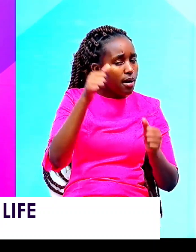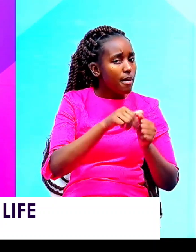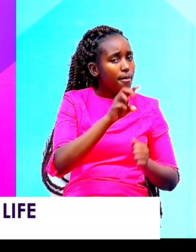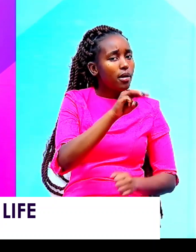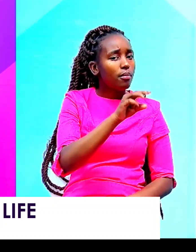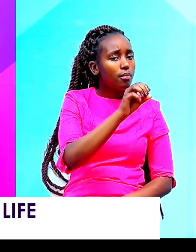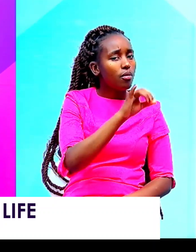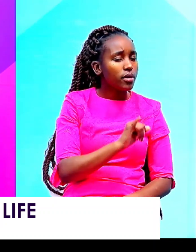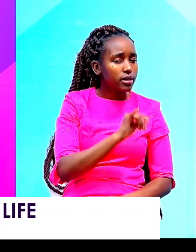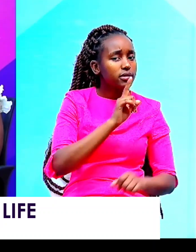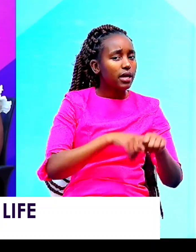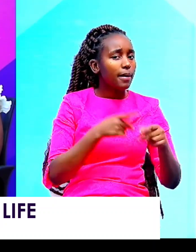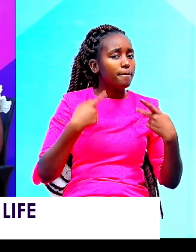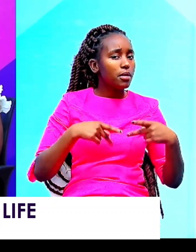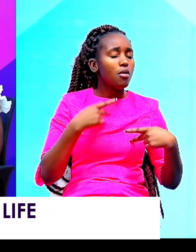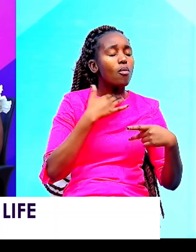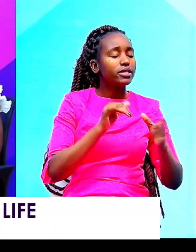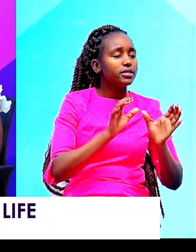multi-party democracy,